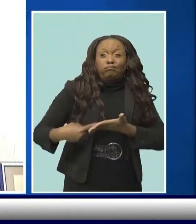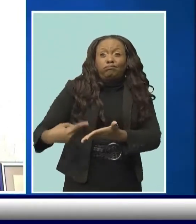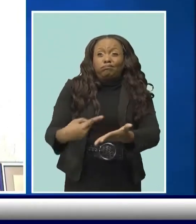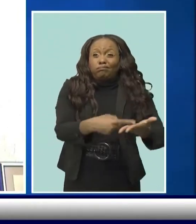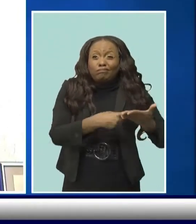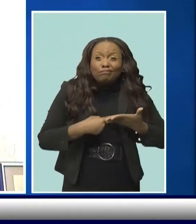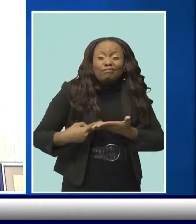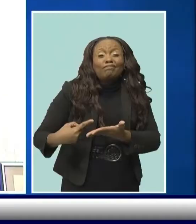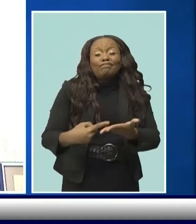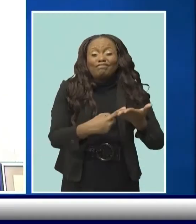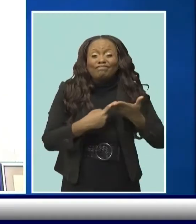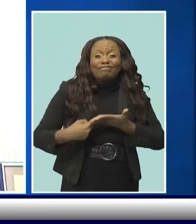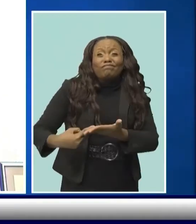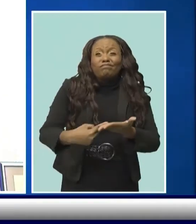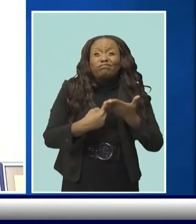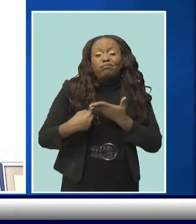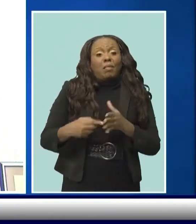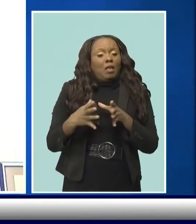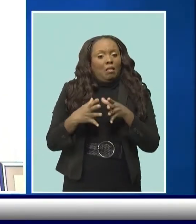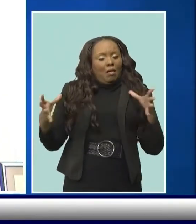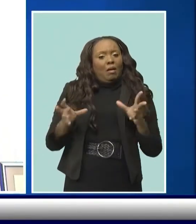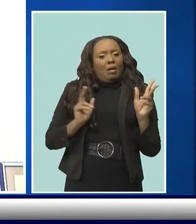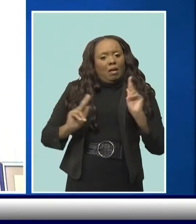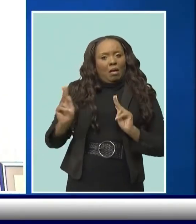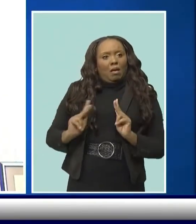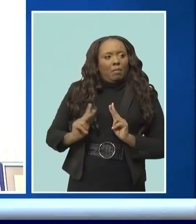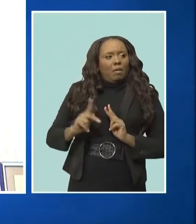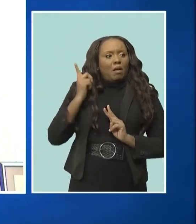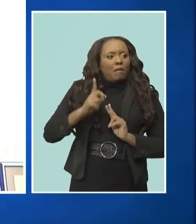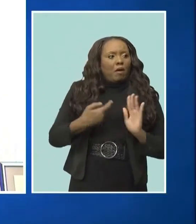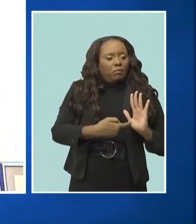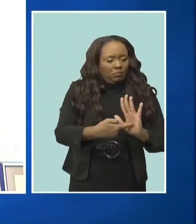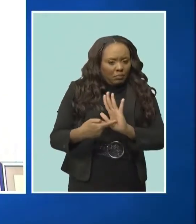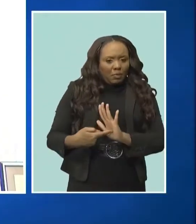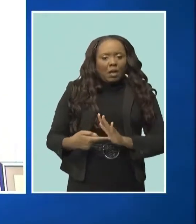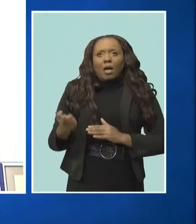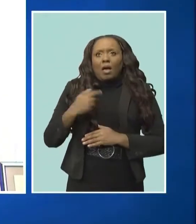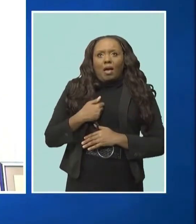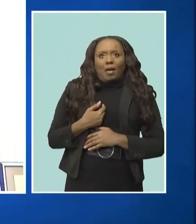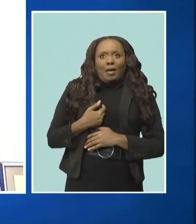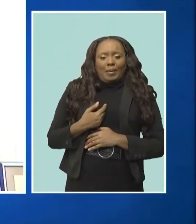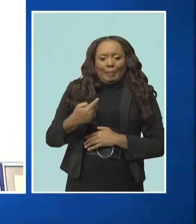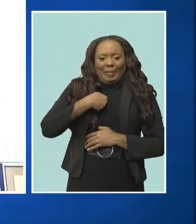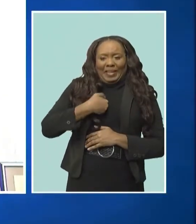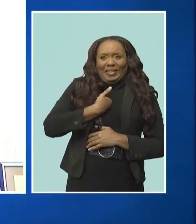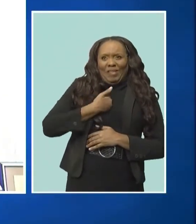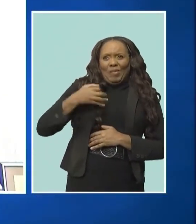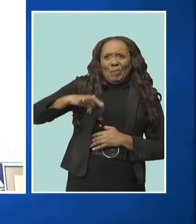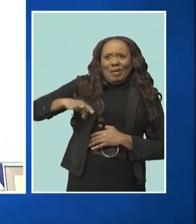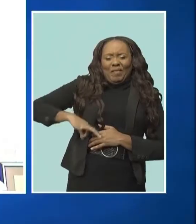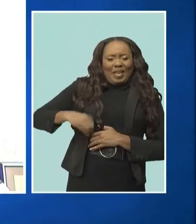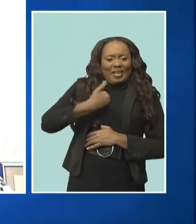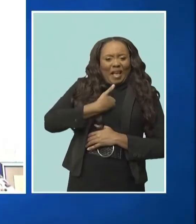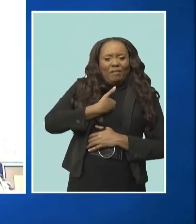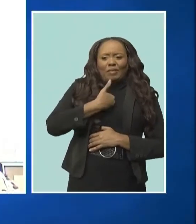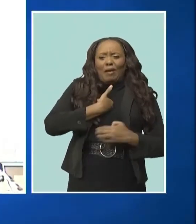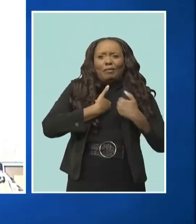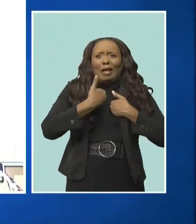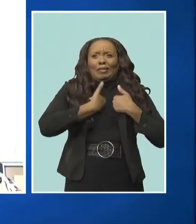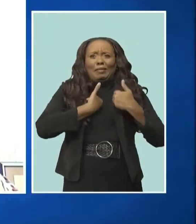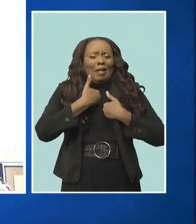effort between a number of colleagues to put on. So I don't want to take credit first and foremost, because